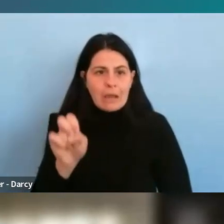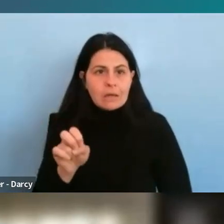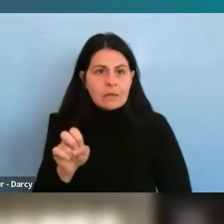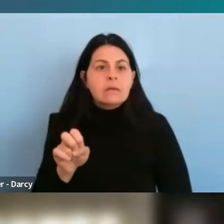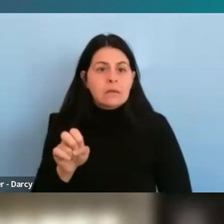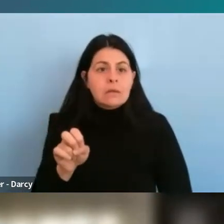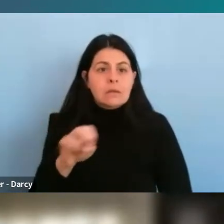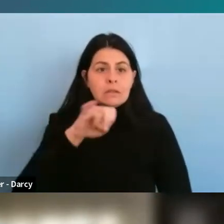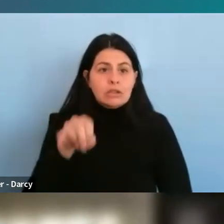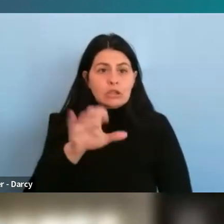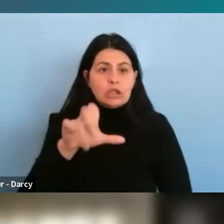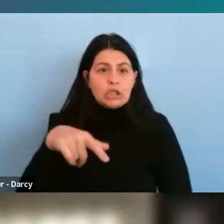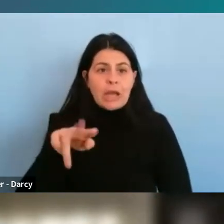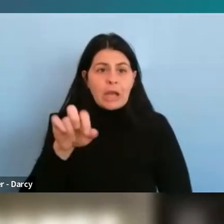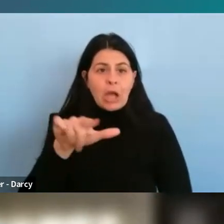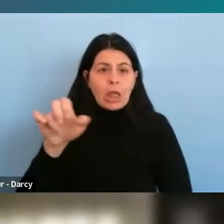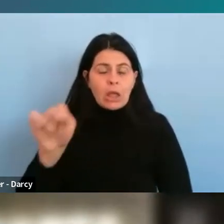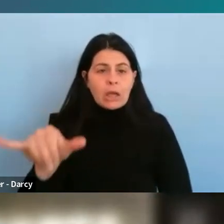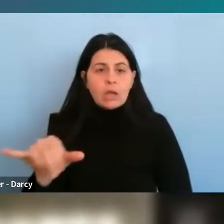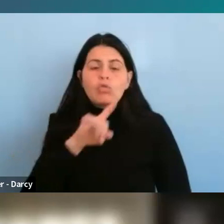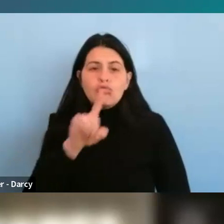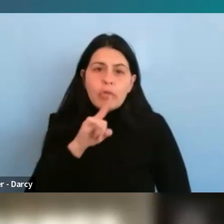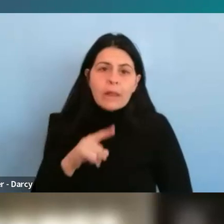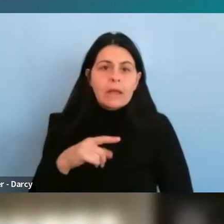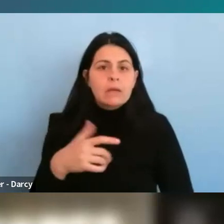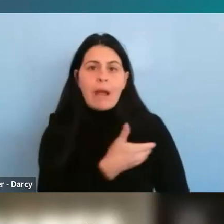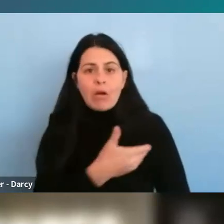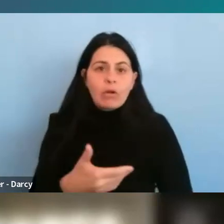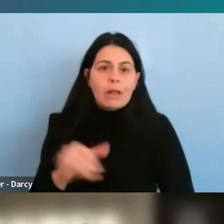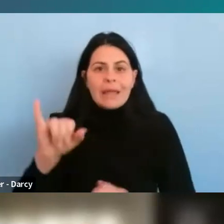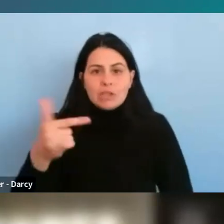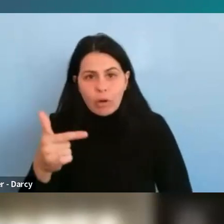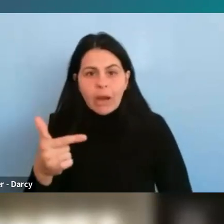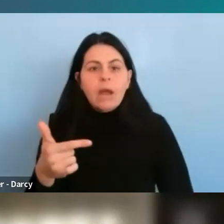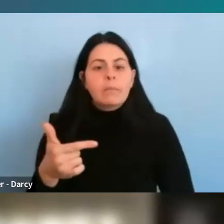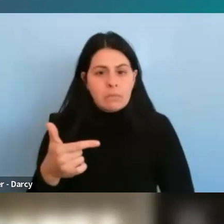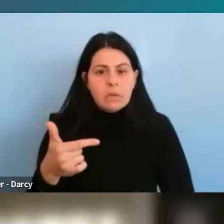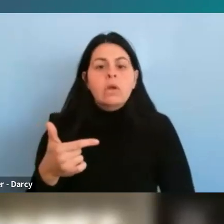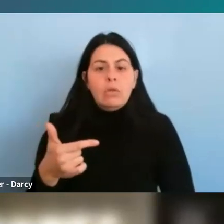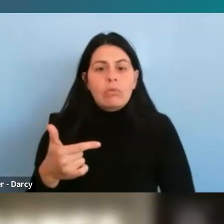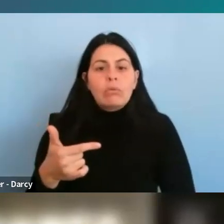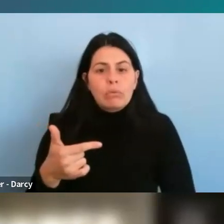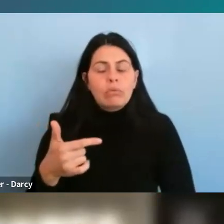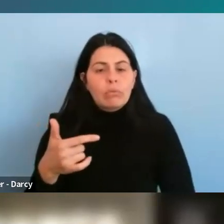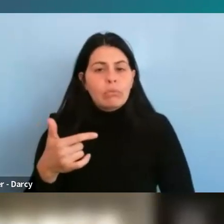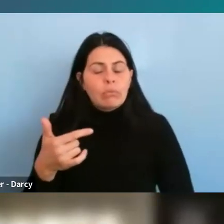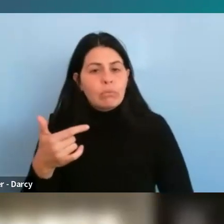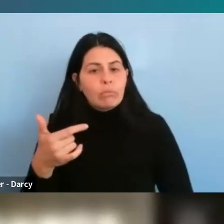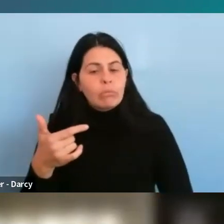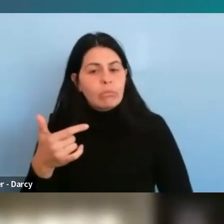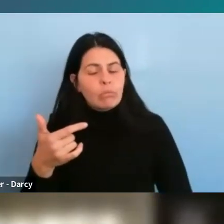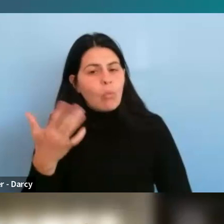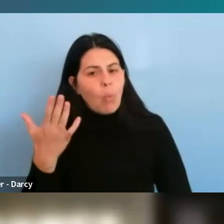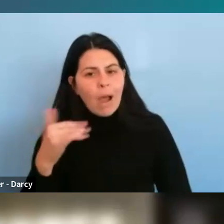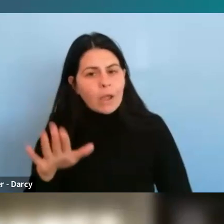Instagram presence through your Mom of My Mom. Can you talk about what inspired you to create that account? What kind of